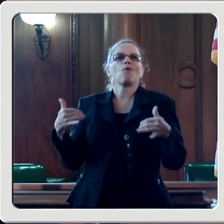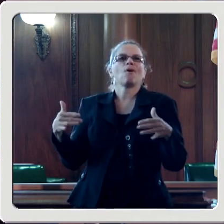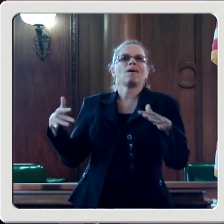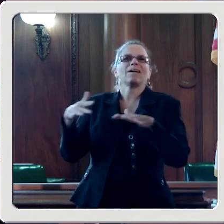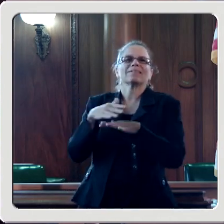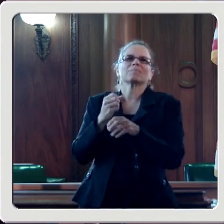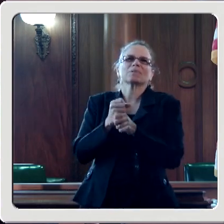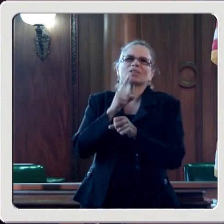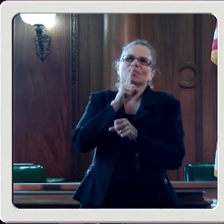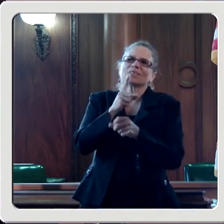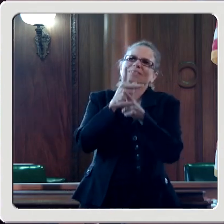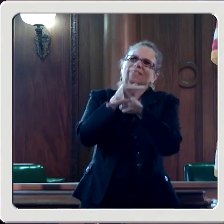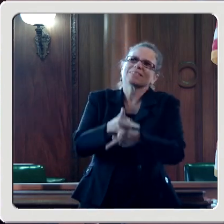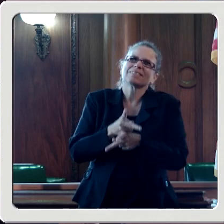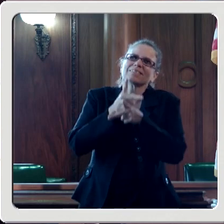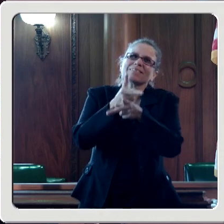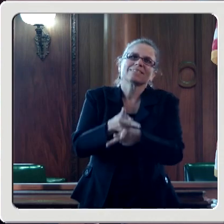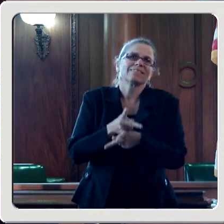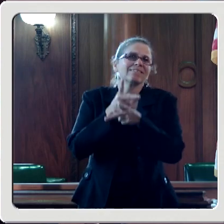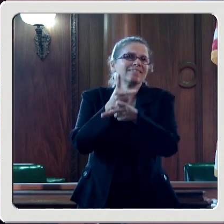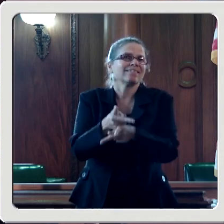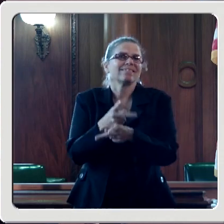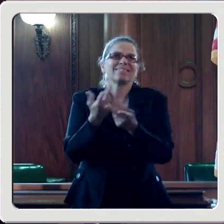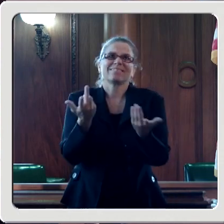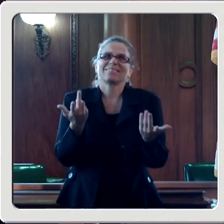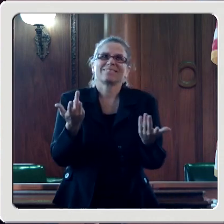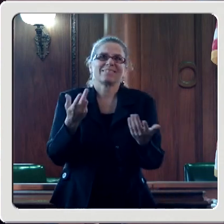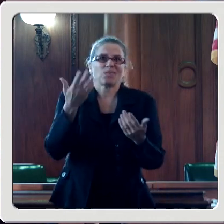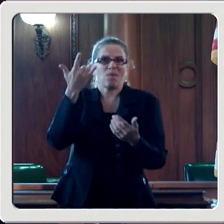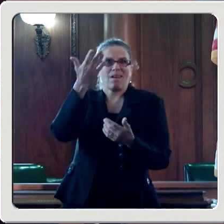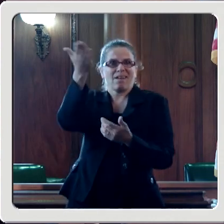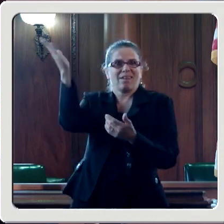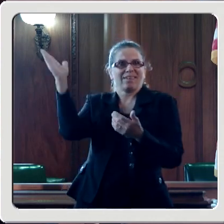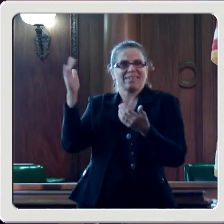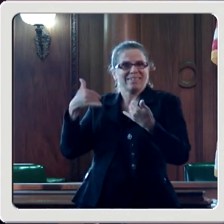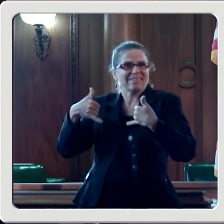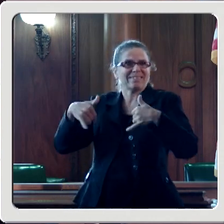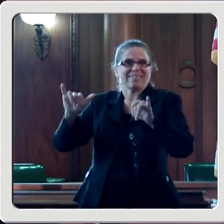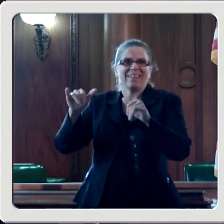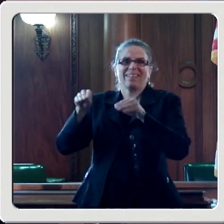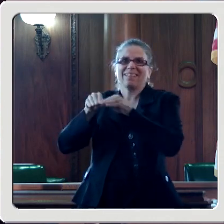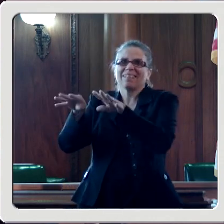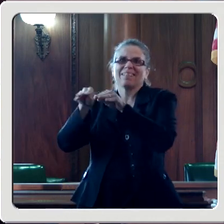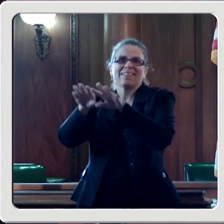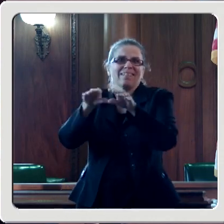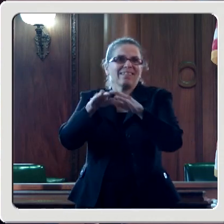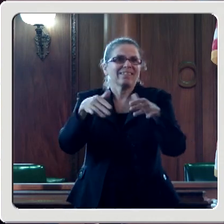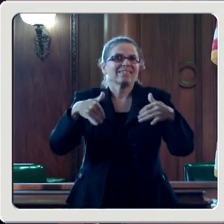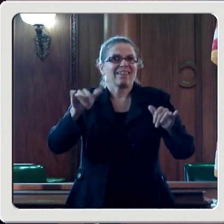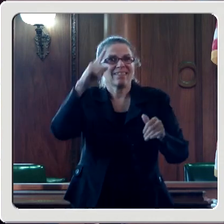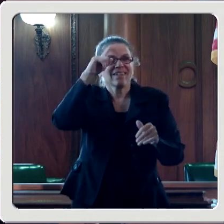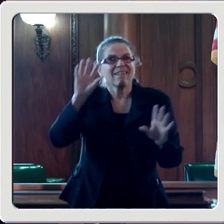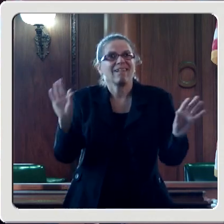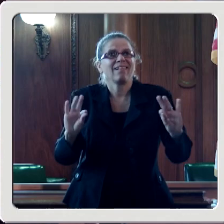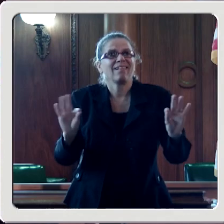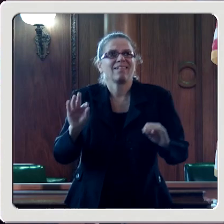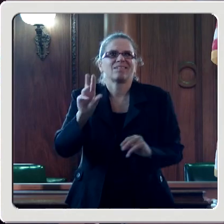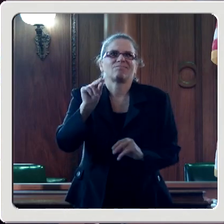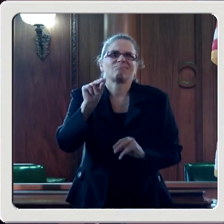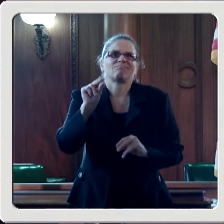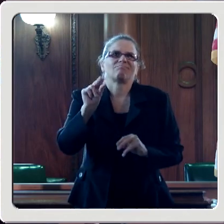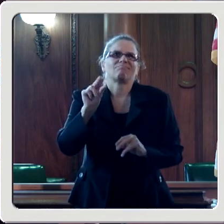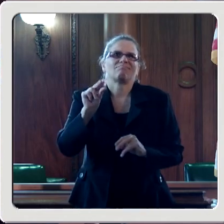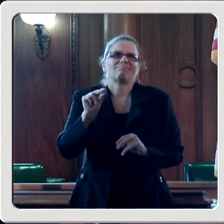and across the state, some of these so-called smaller get-togethers end up being 200-300 people, and they become